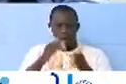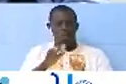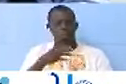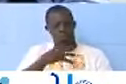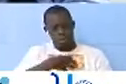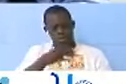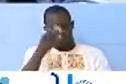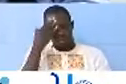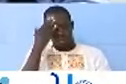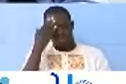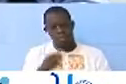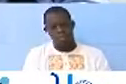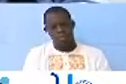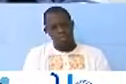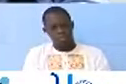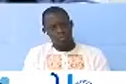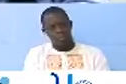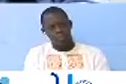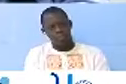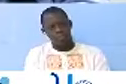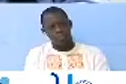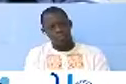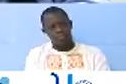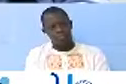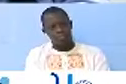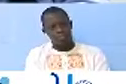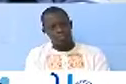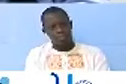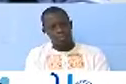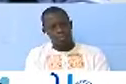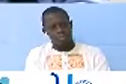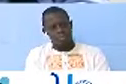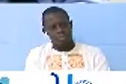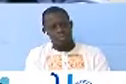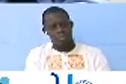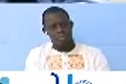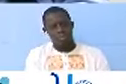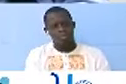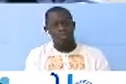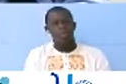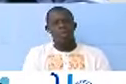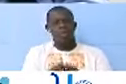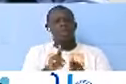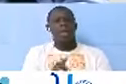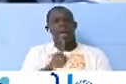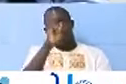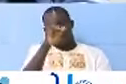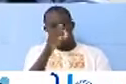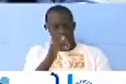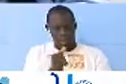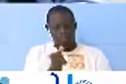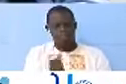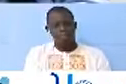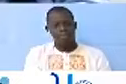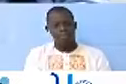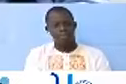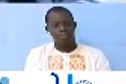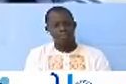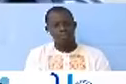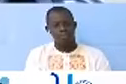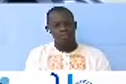makamu soro di yemen soro. De Allah di maroto. With the help of Allah.